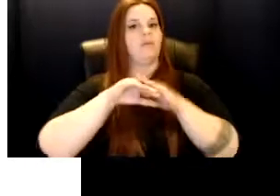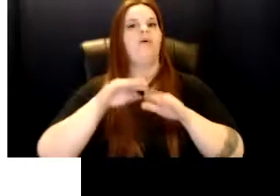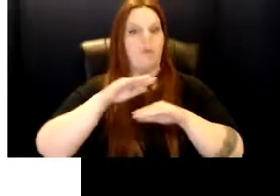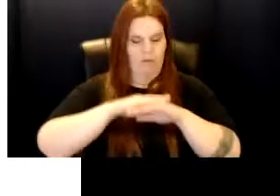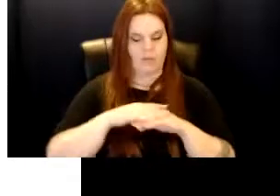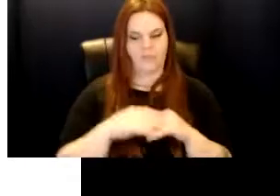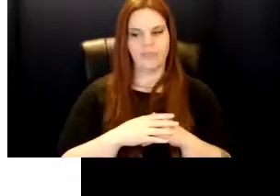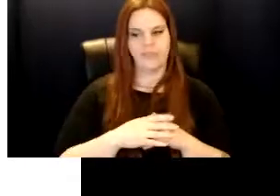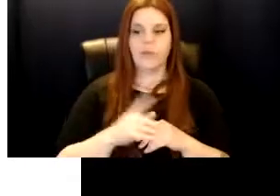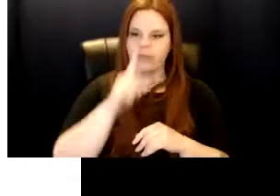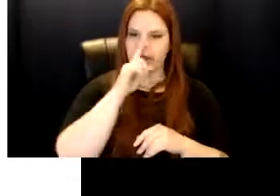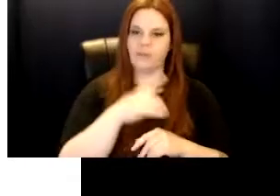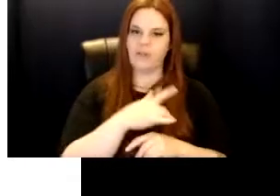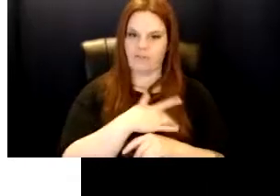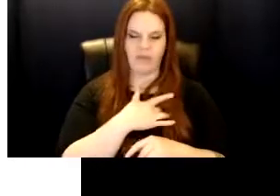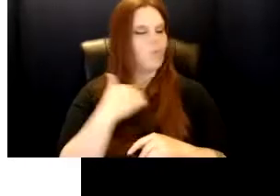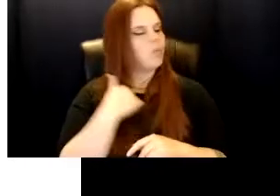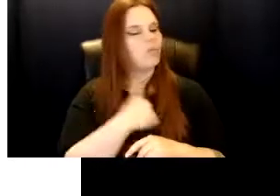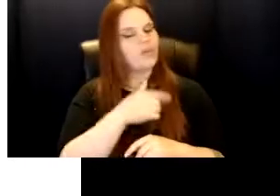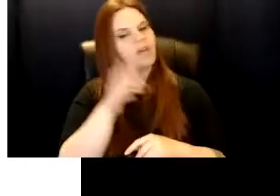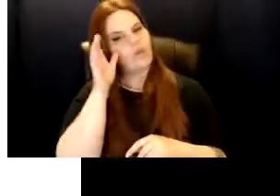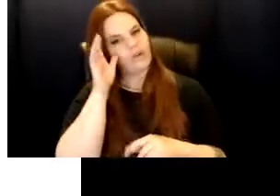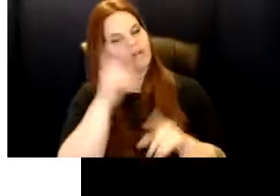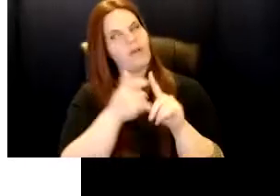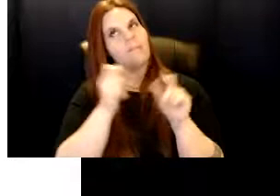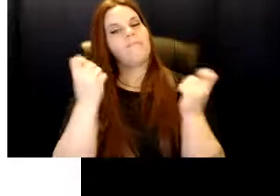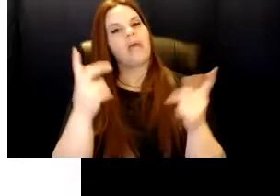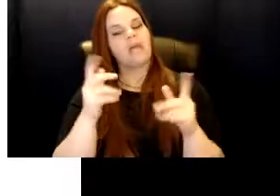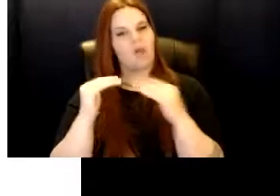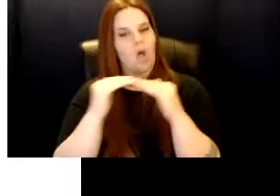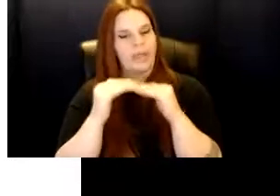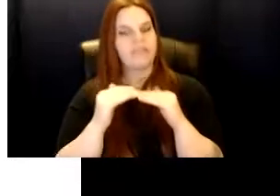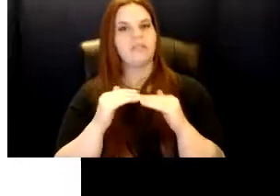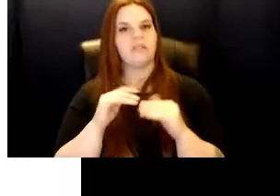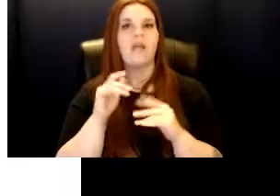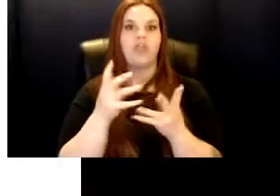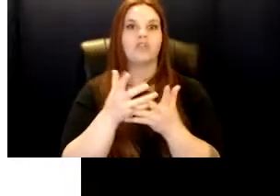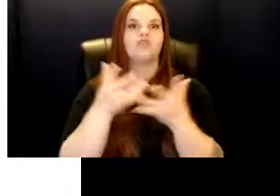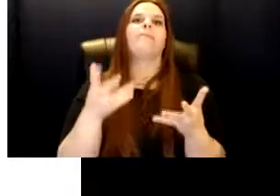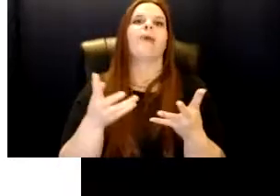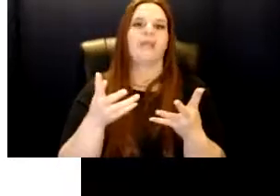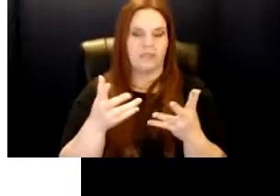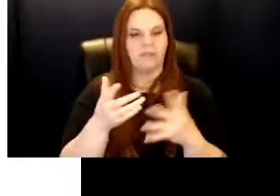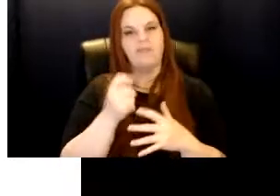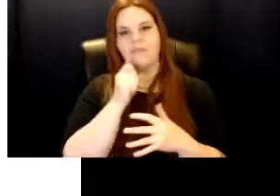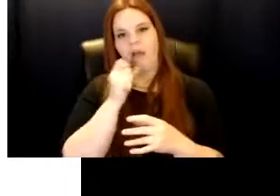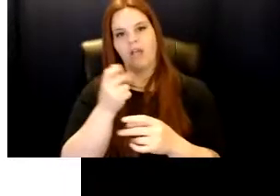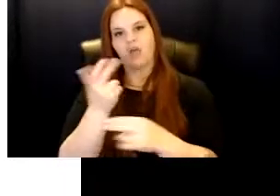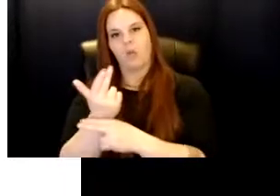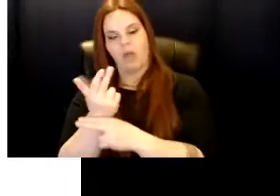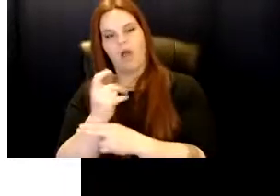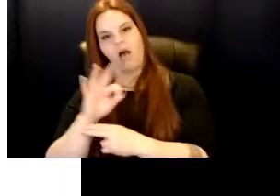We definitely feel, and we have heard this from many of our colleagues, that there's tremendous underutilization of